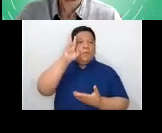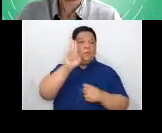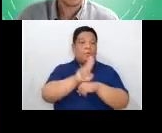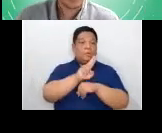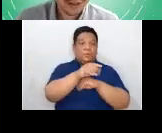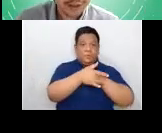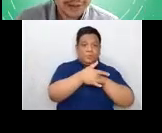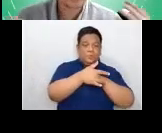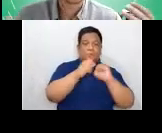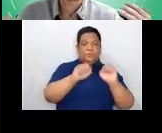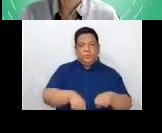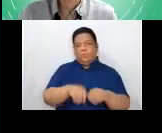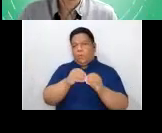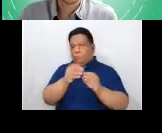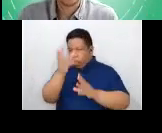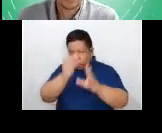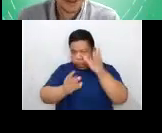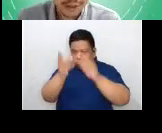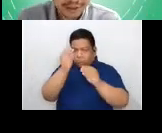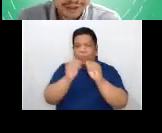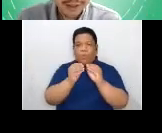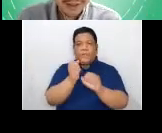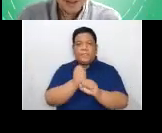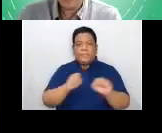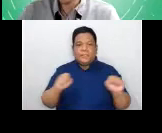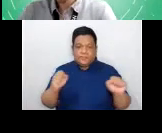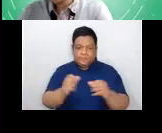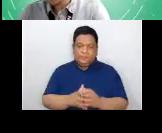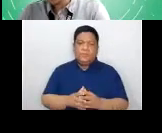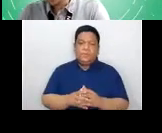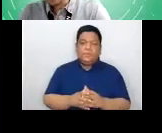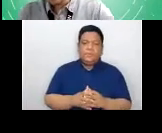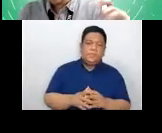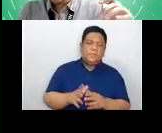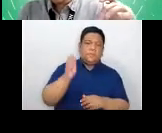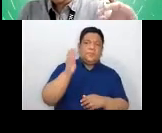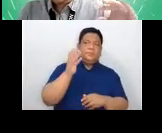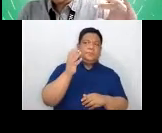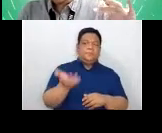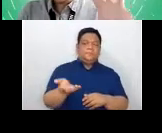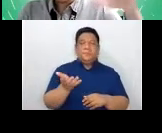learn faster, we could learn safer and learn smarter. And so